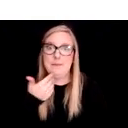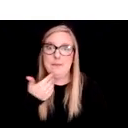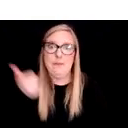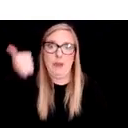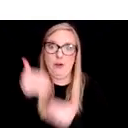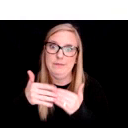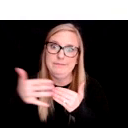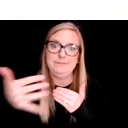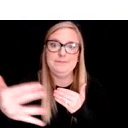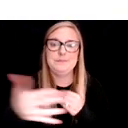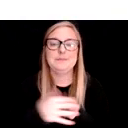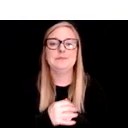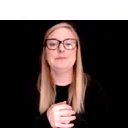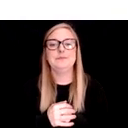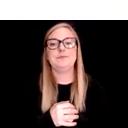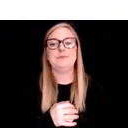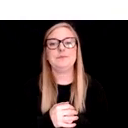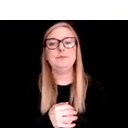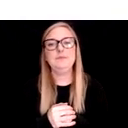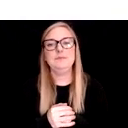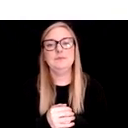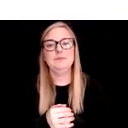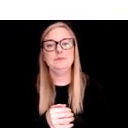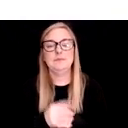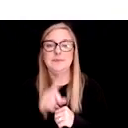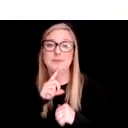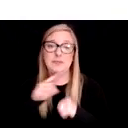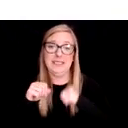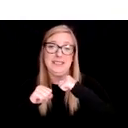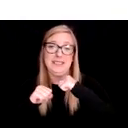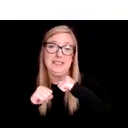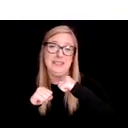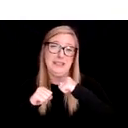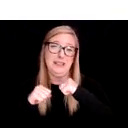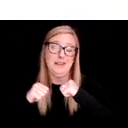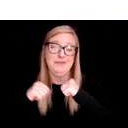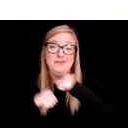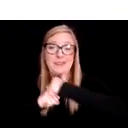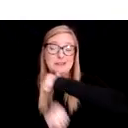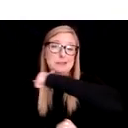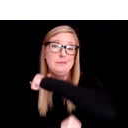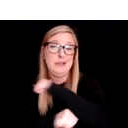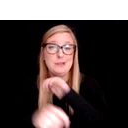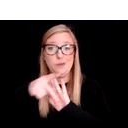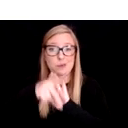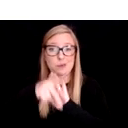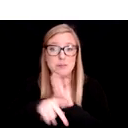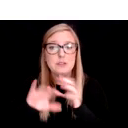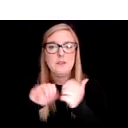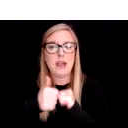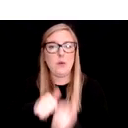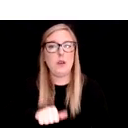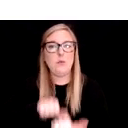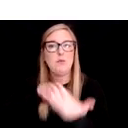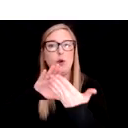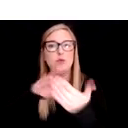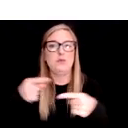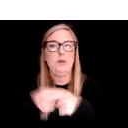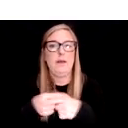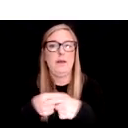And the fundamental principles of how we approach the problem solving here will really